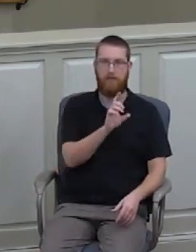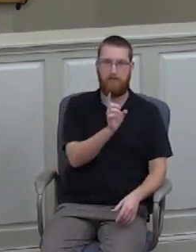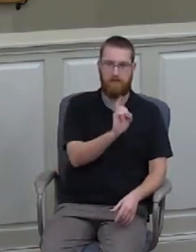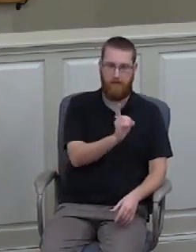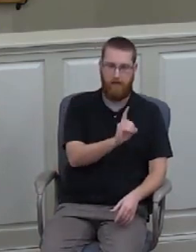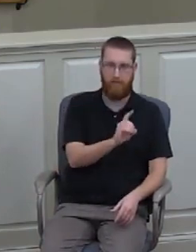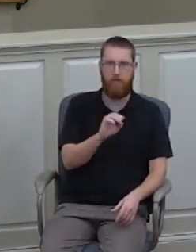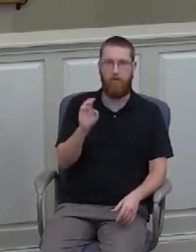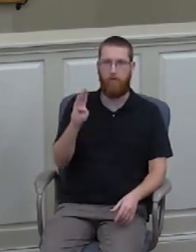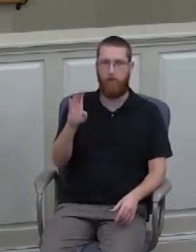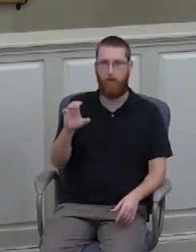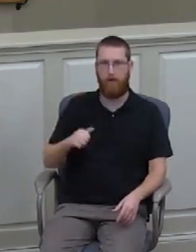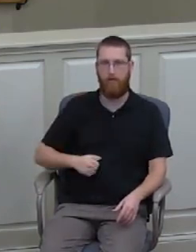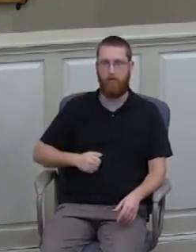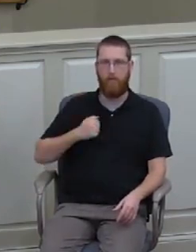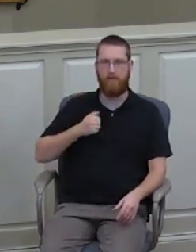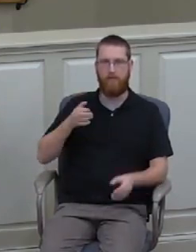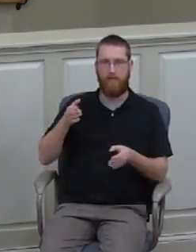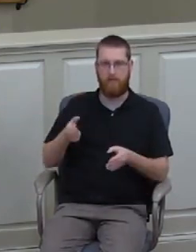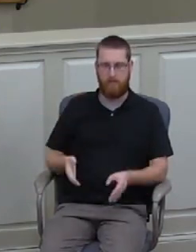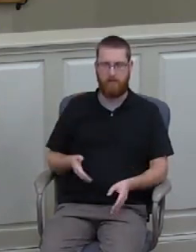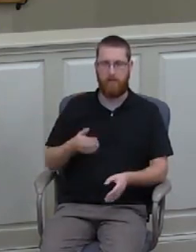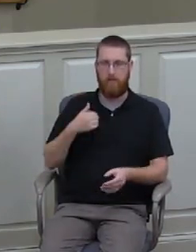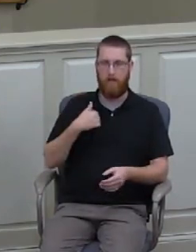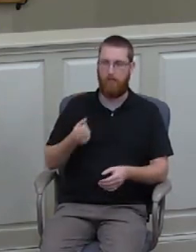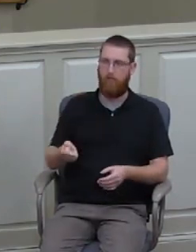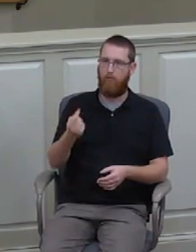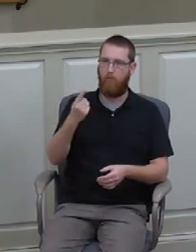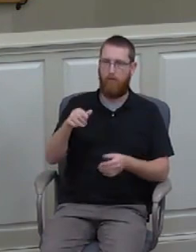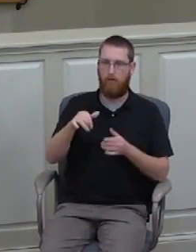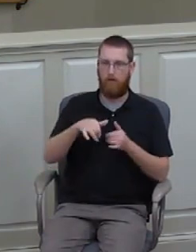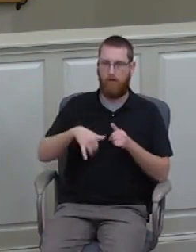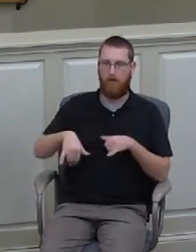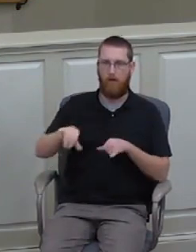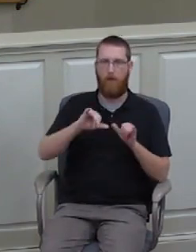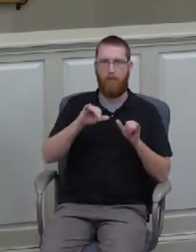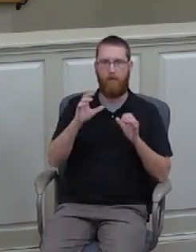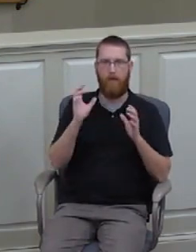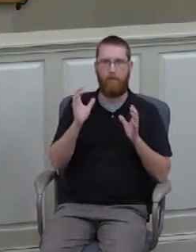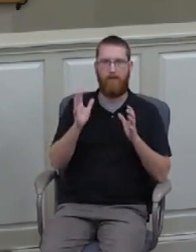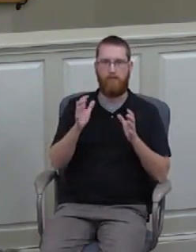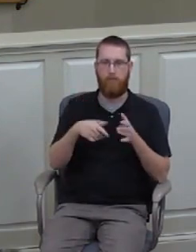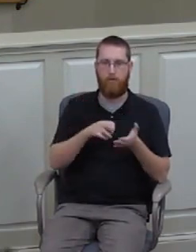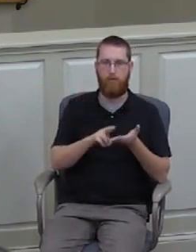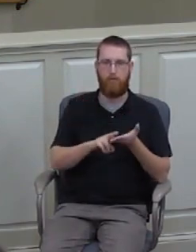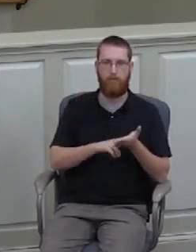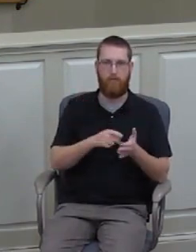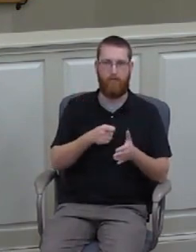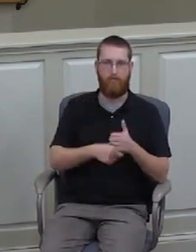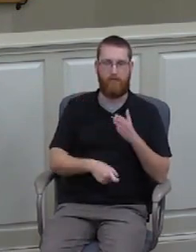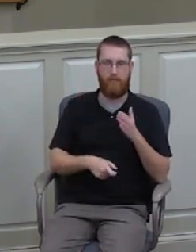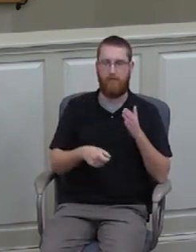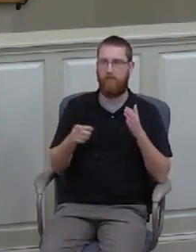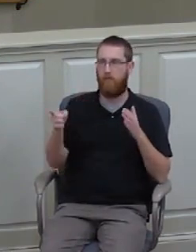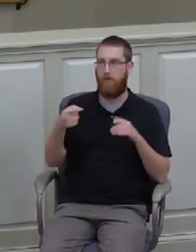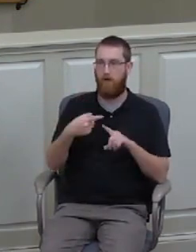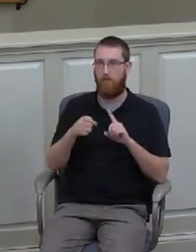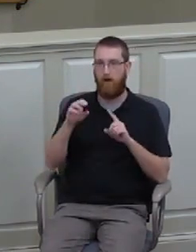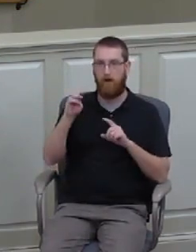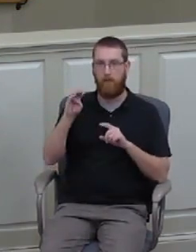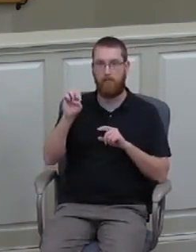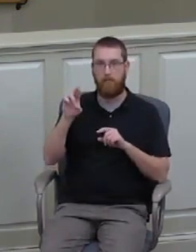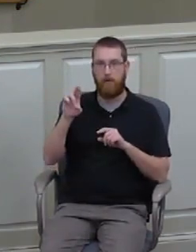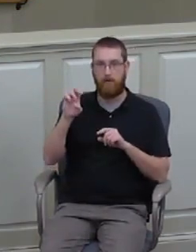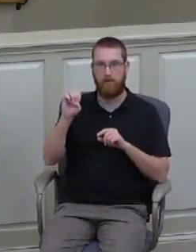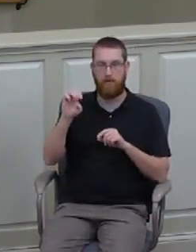and Boyle County residents would have one common basketball registration fee, for instance. However, if you're from Mercer County